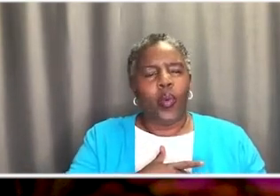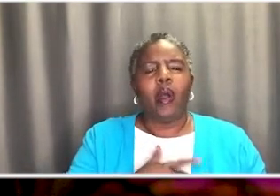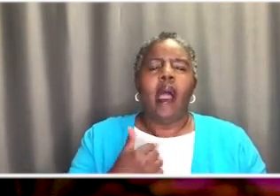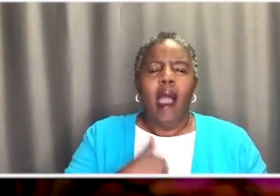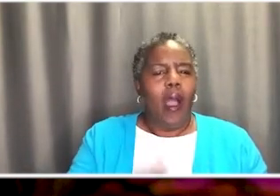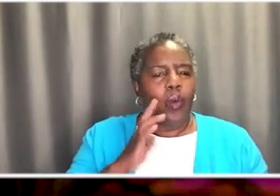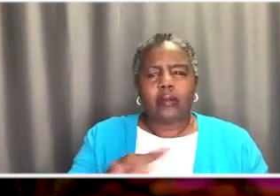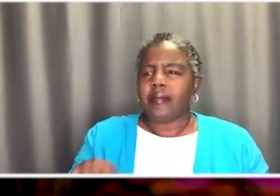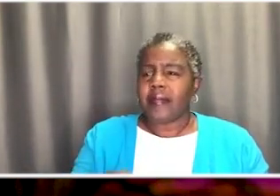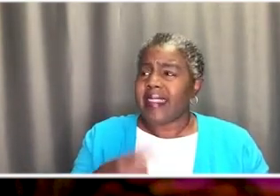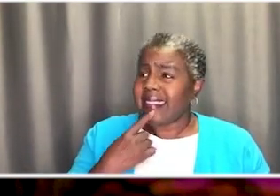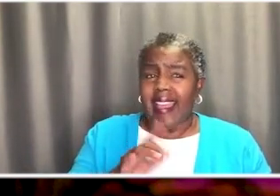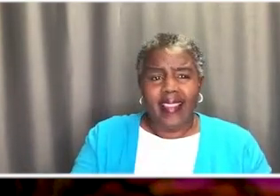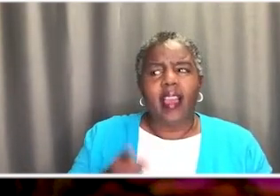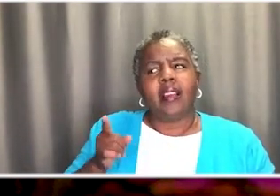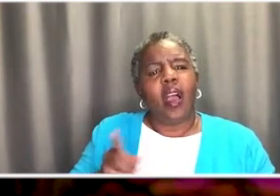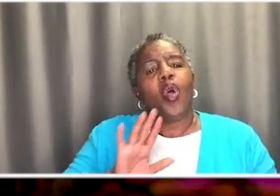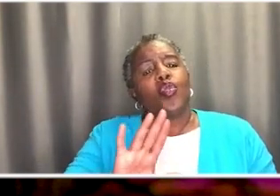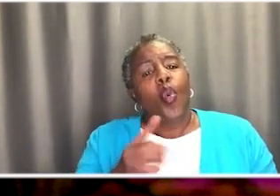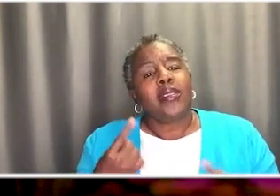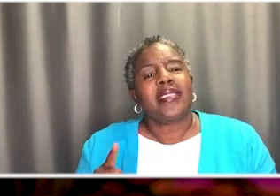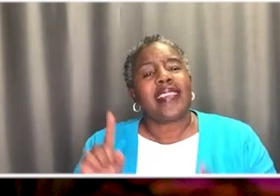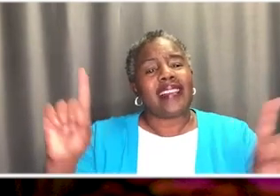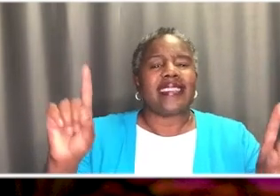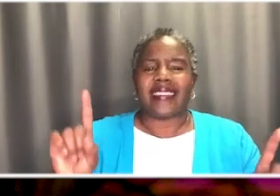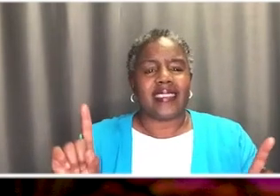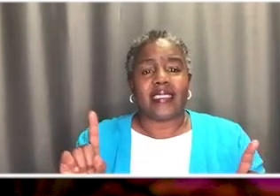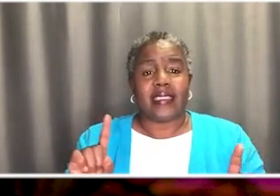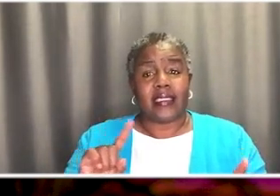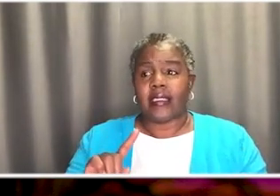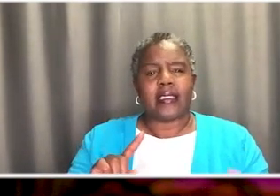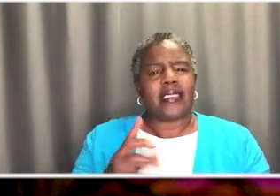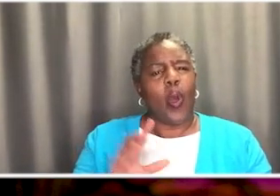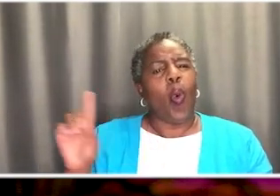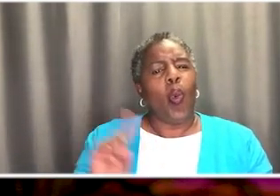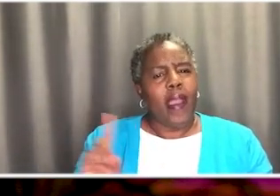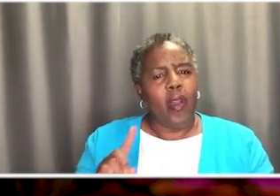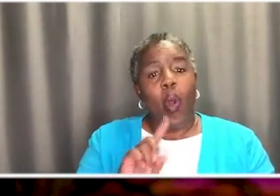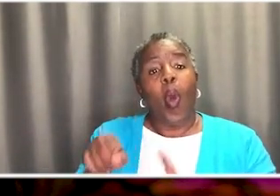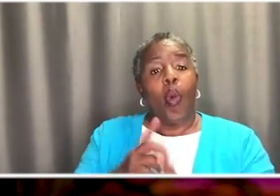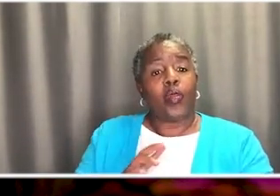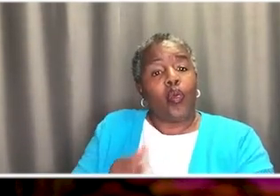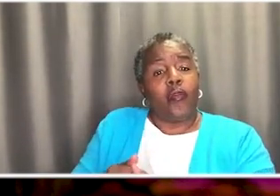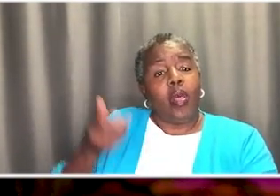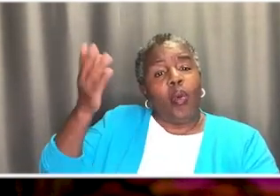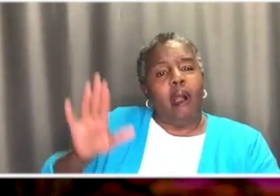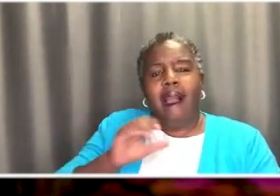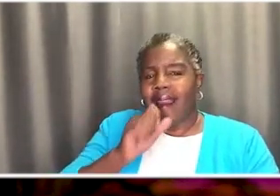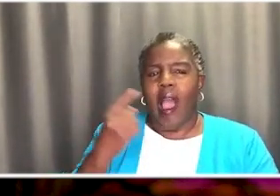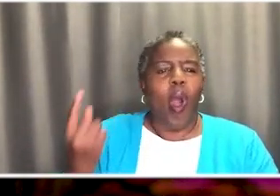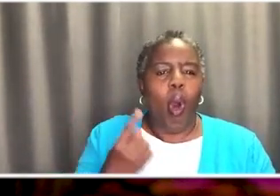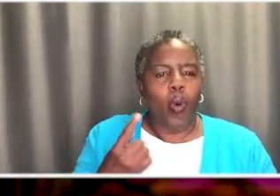they said that your success is in the obedience of God and not always in